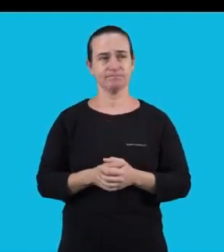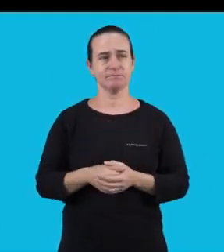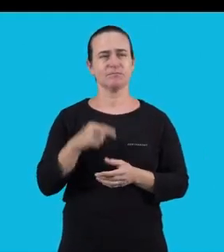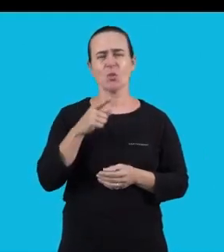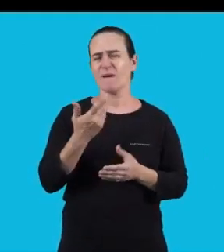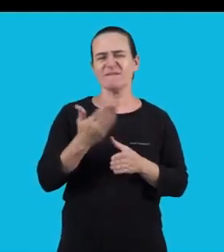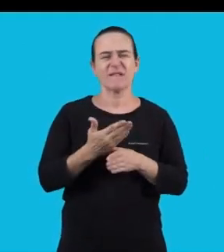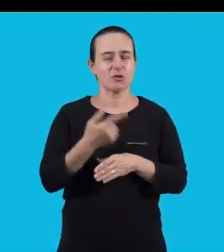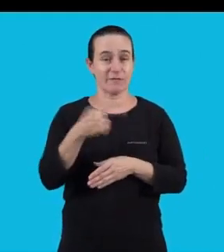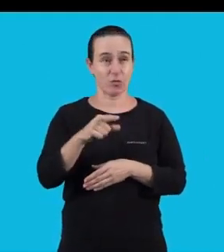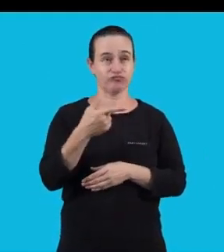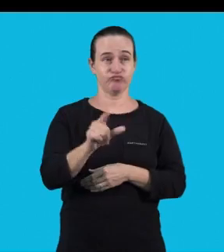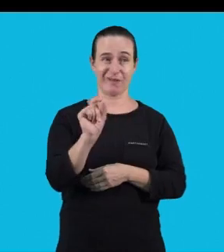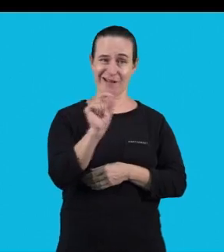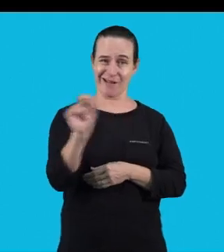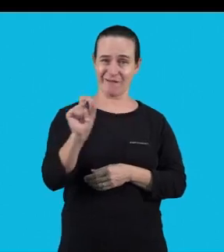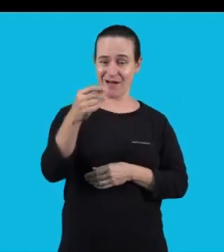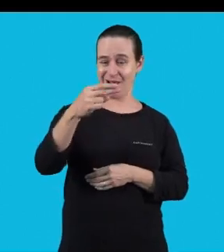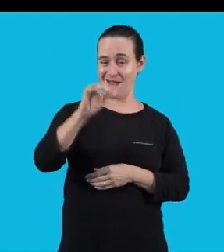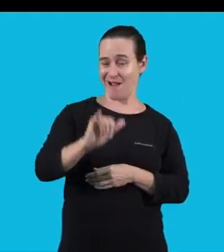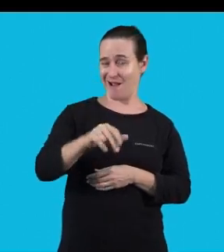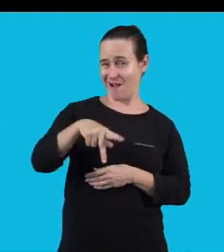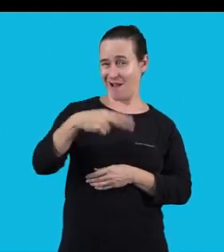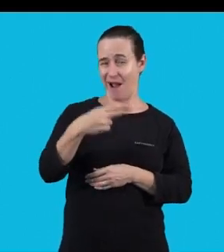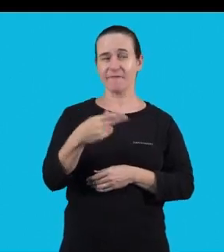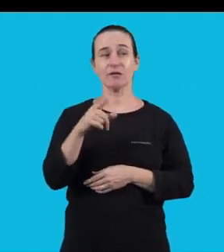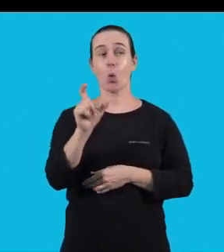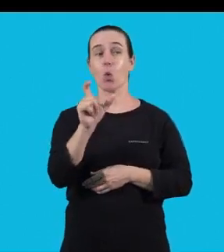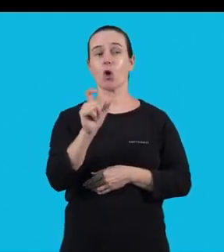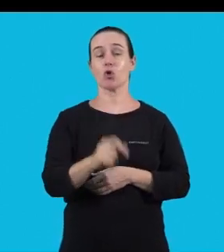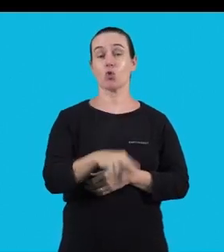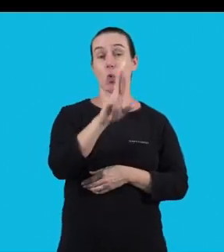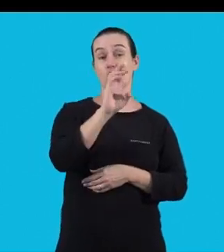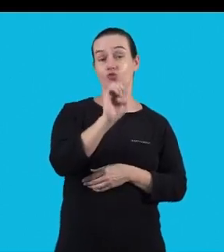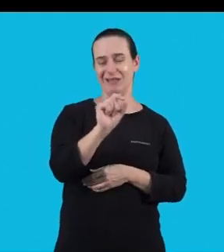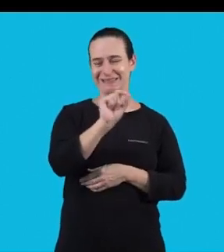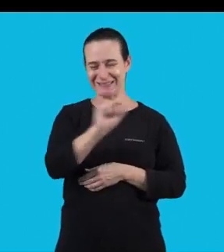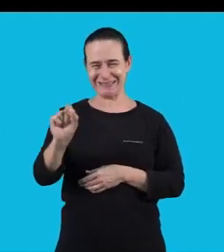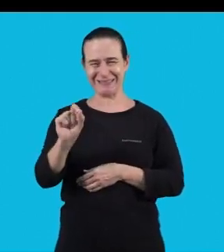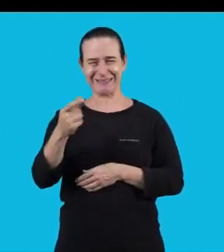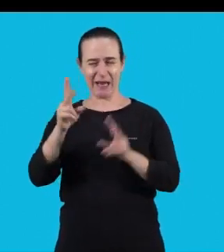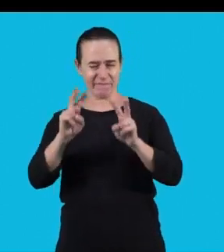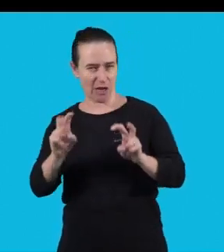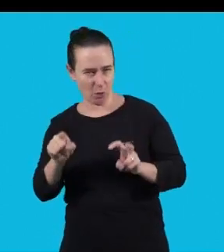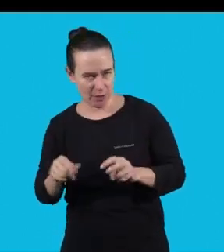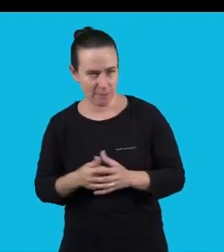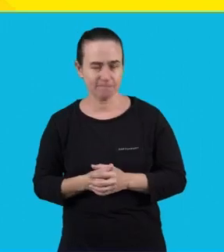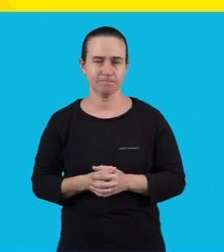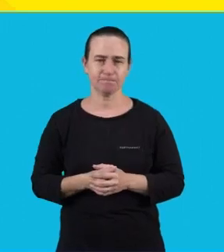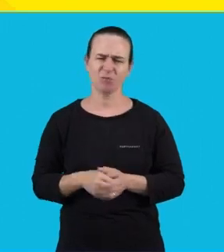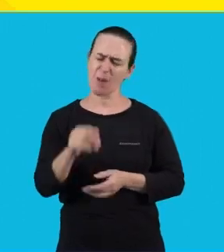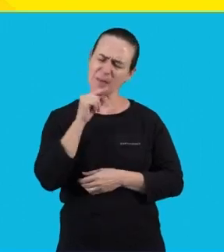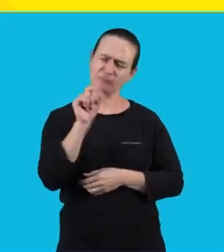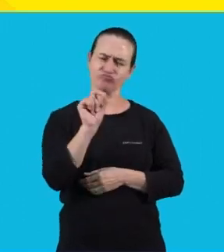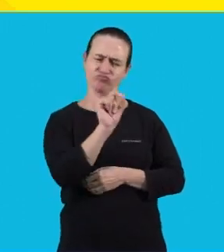5.2. What is the function of the hyphen in re-evaluate? So here you go through your knowledge of the hyphen